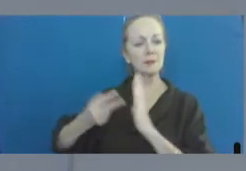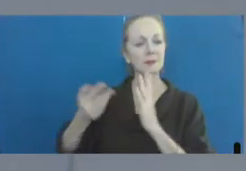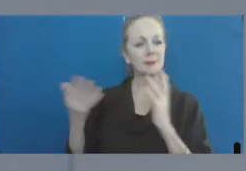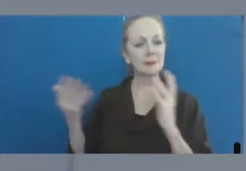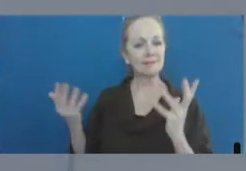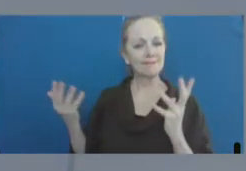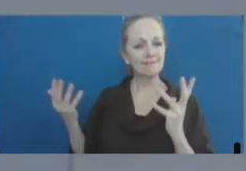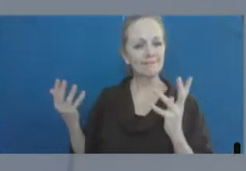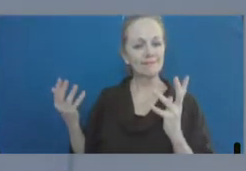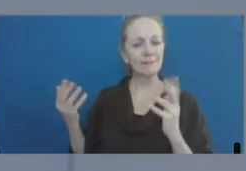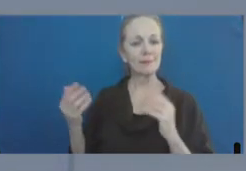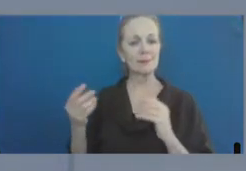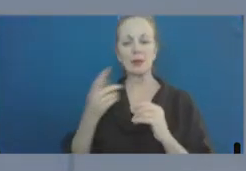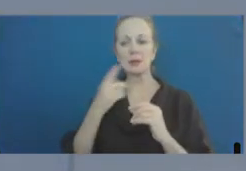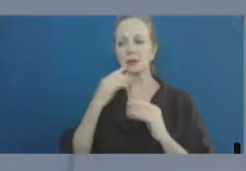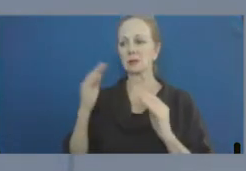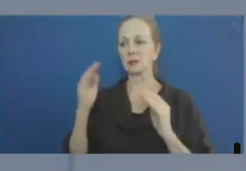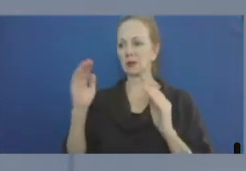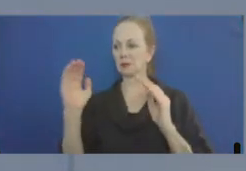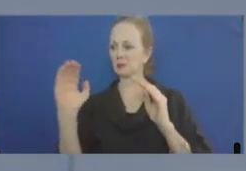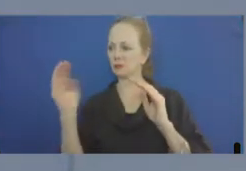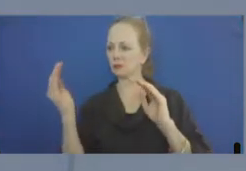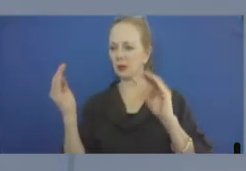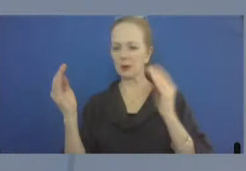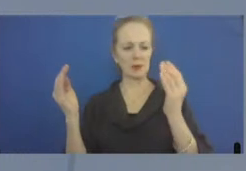where you had side-by-side comparison.